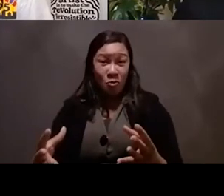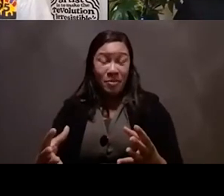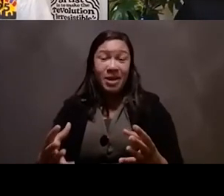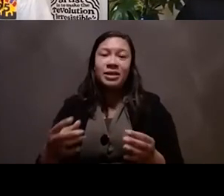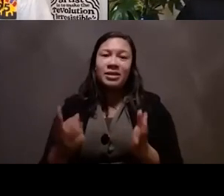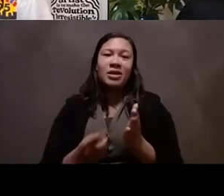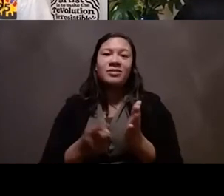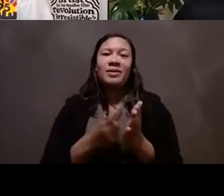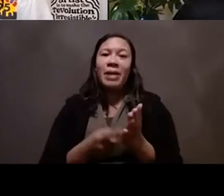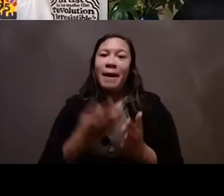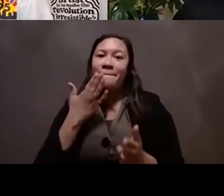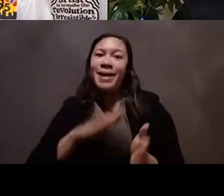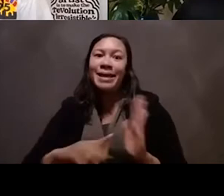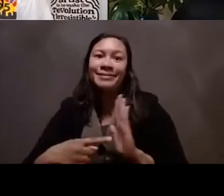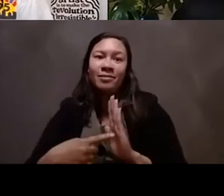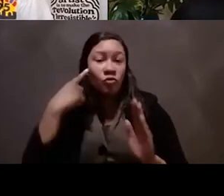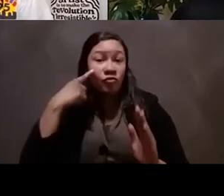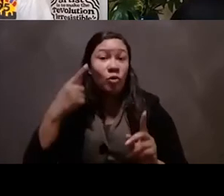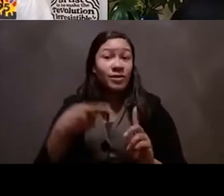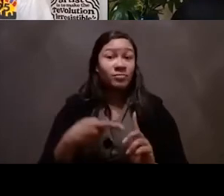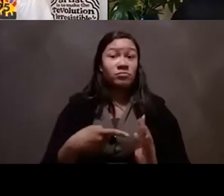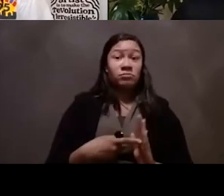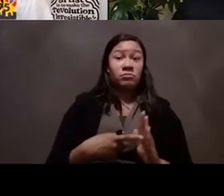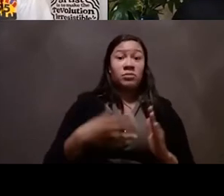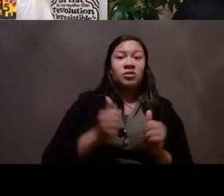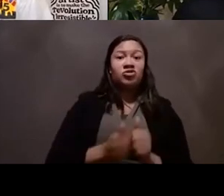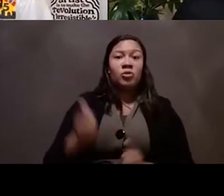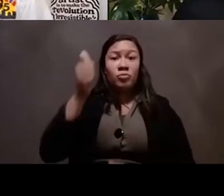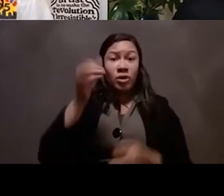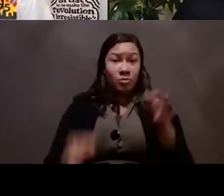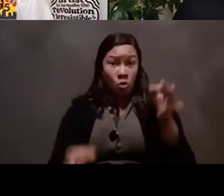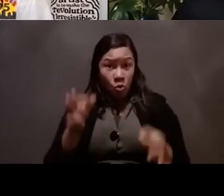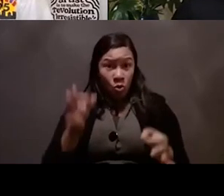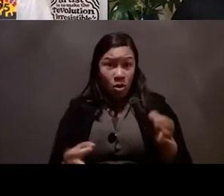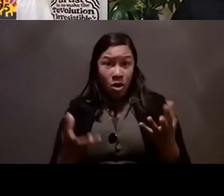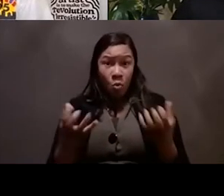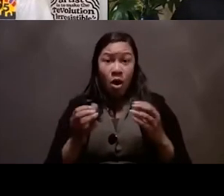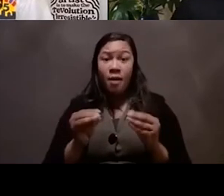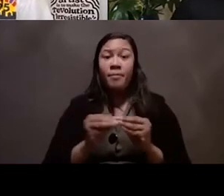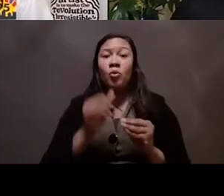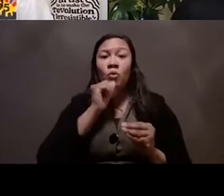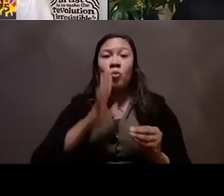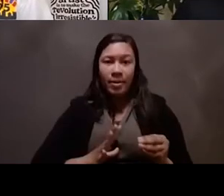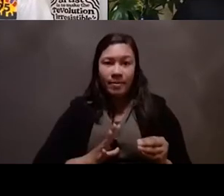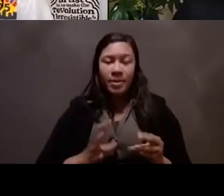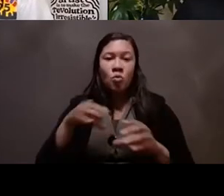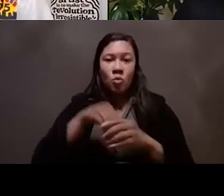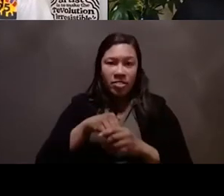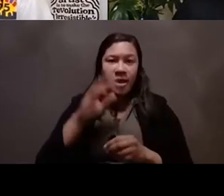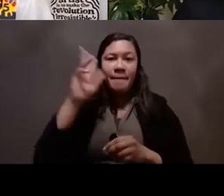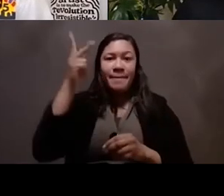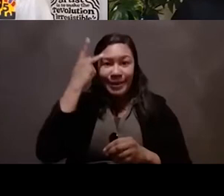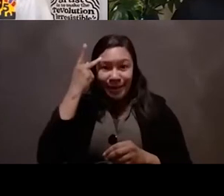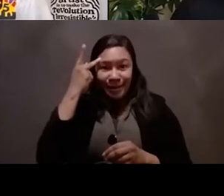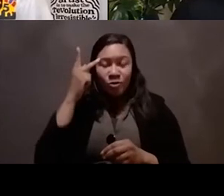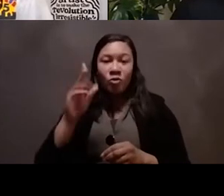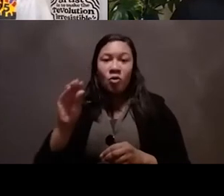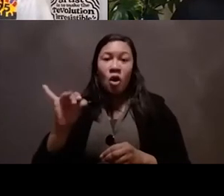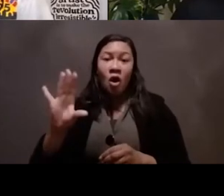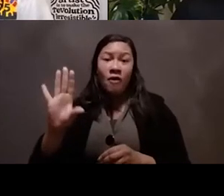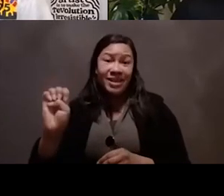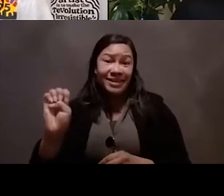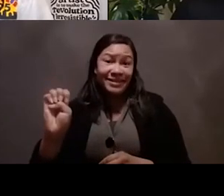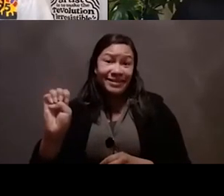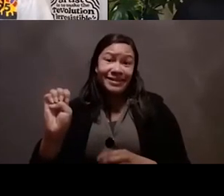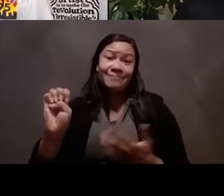Supreme Court. If you want more women in political office or in these judicial seats, honey,